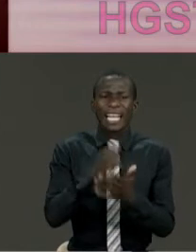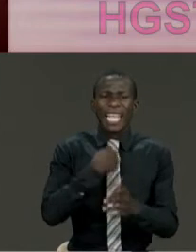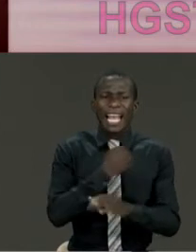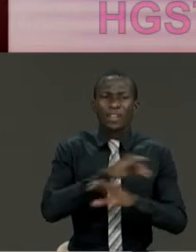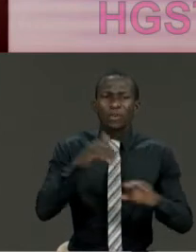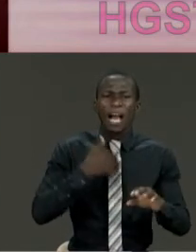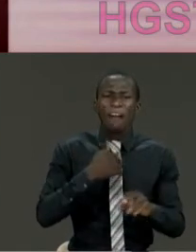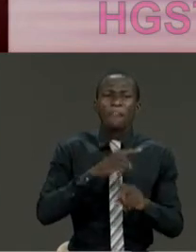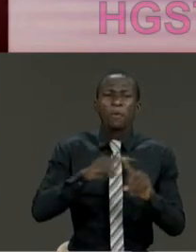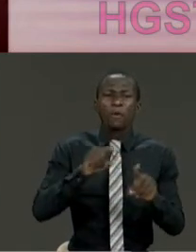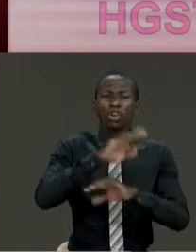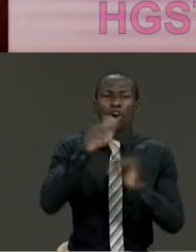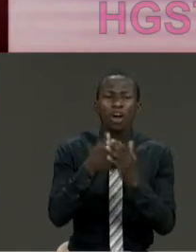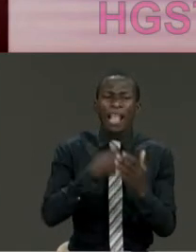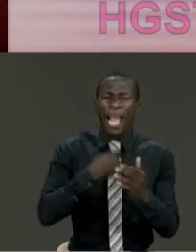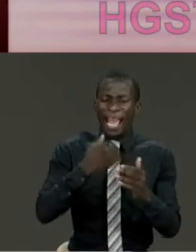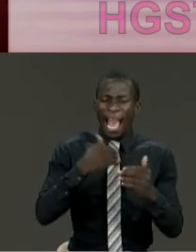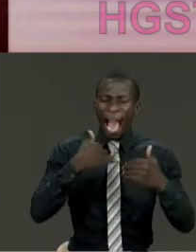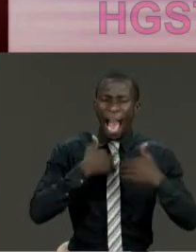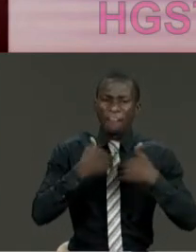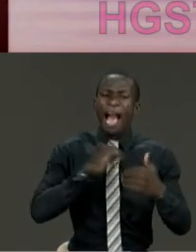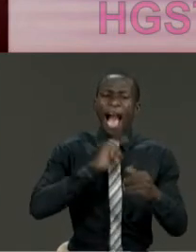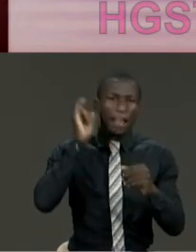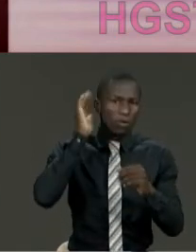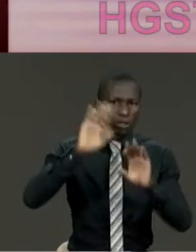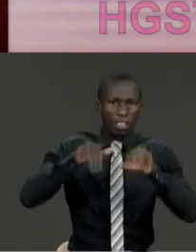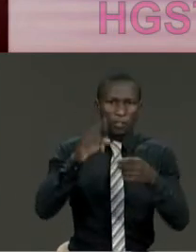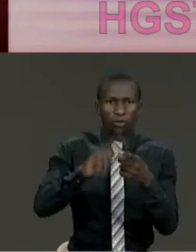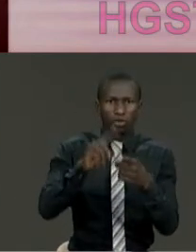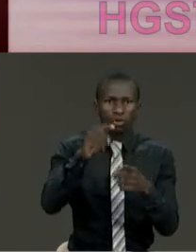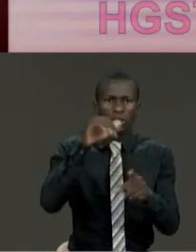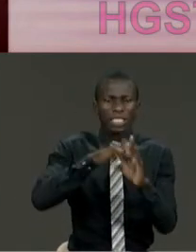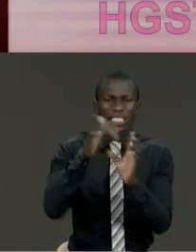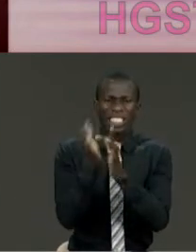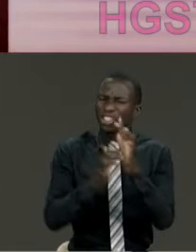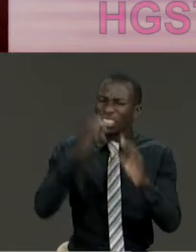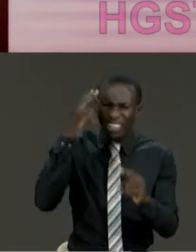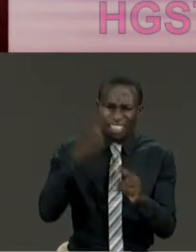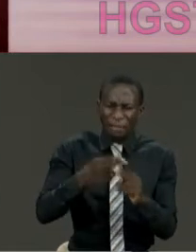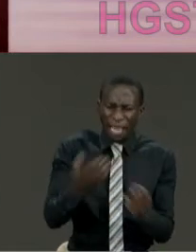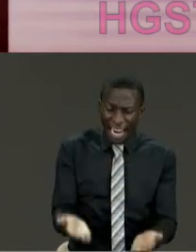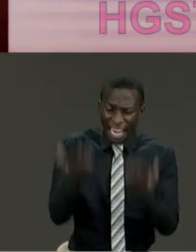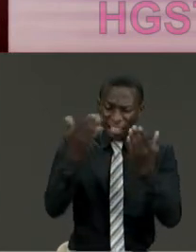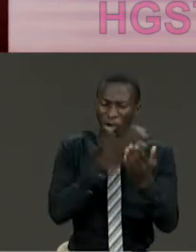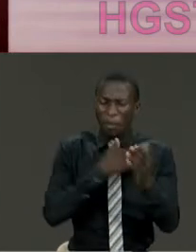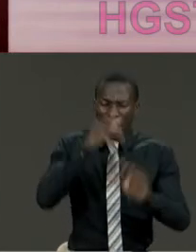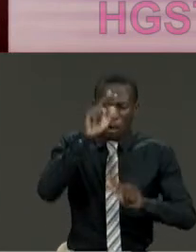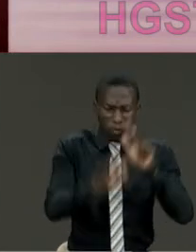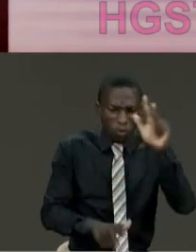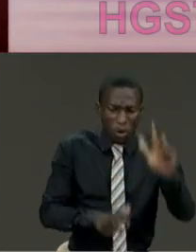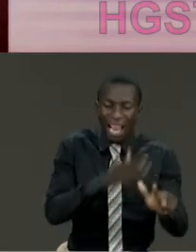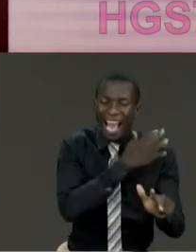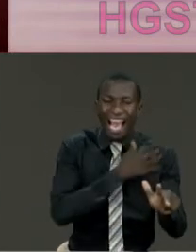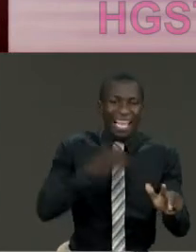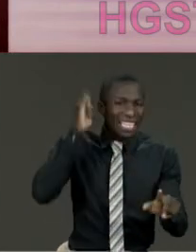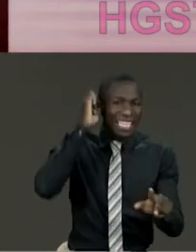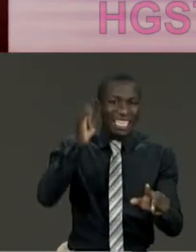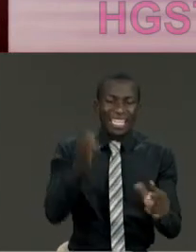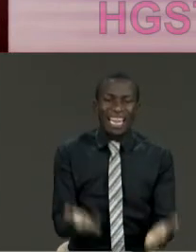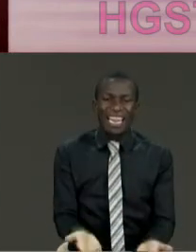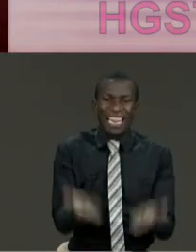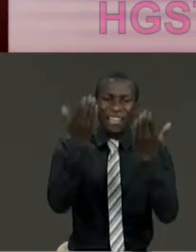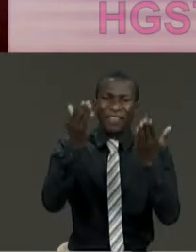name of Jesus Christ of Nazareth, arise up and walk." And he lifted him up.